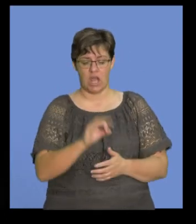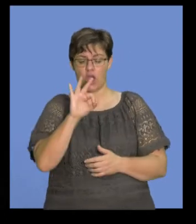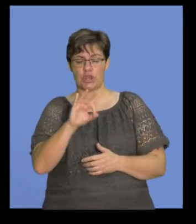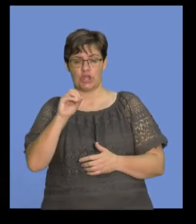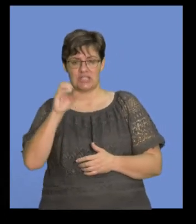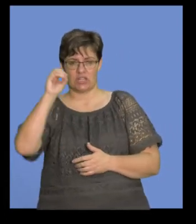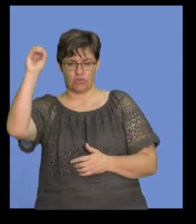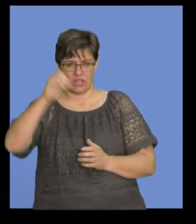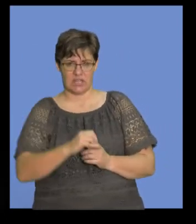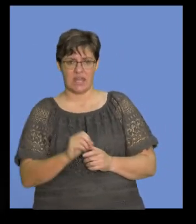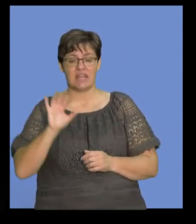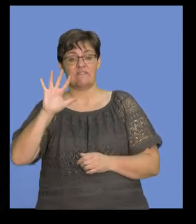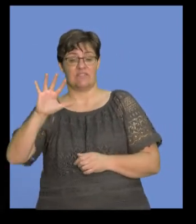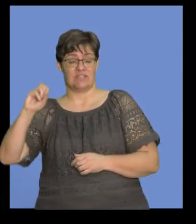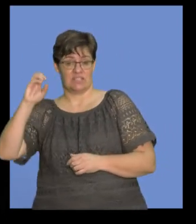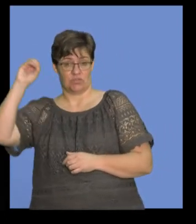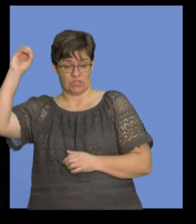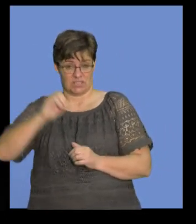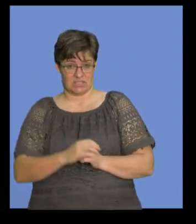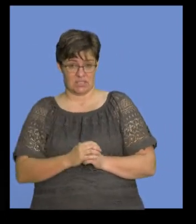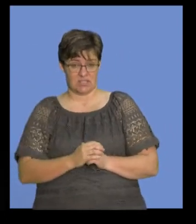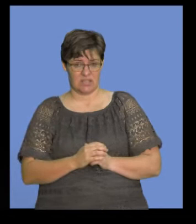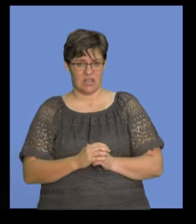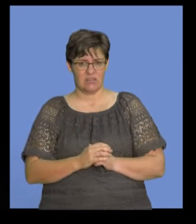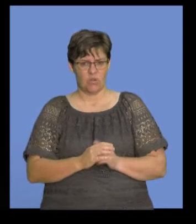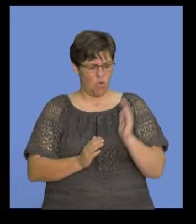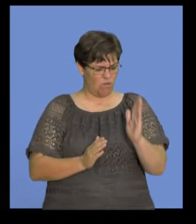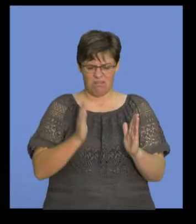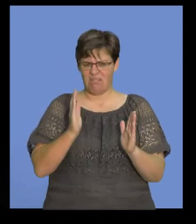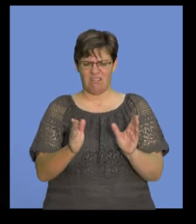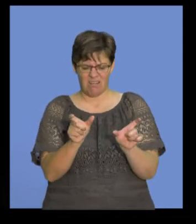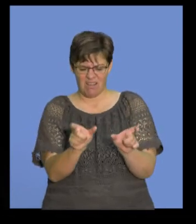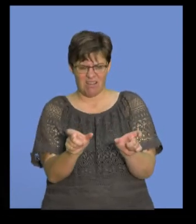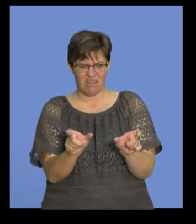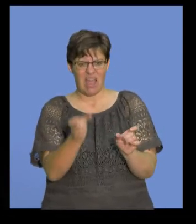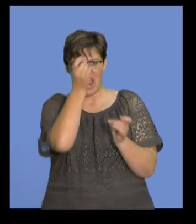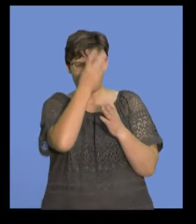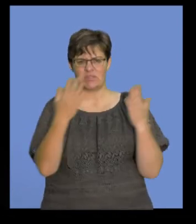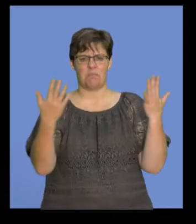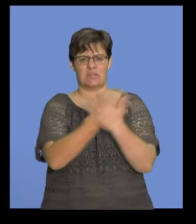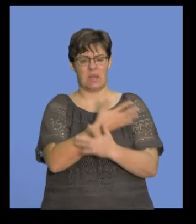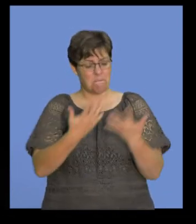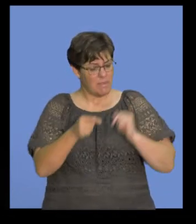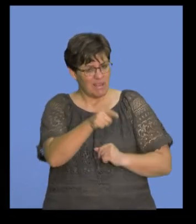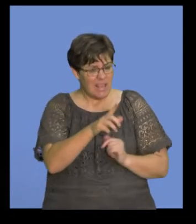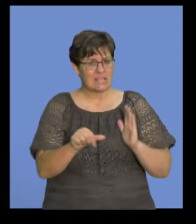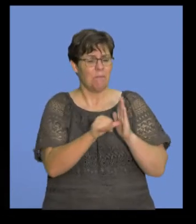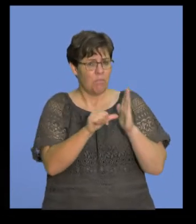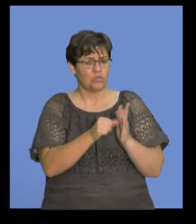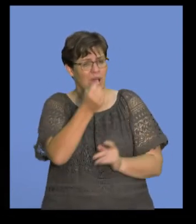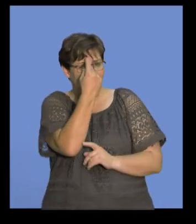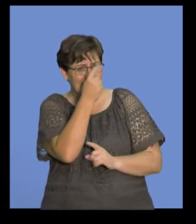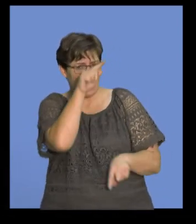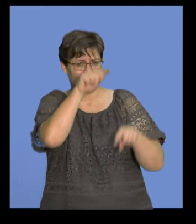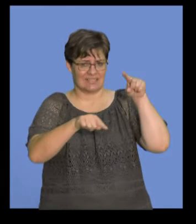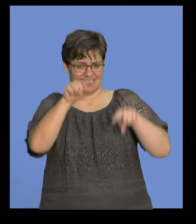at 30 degrees, and then at 50 degrees, you often miss out information that might be important to understanding